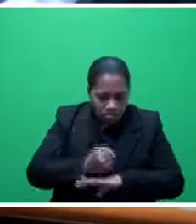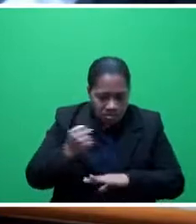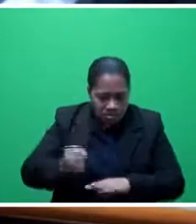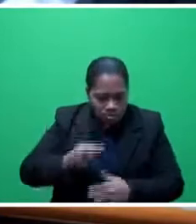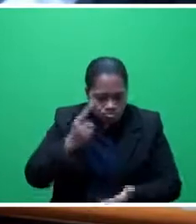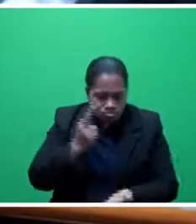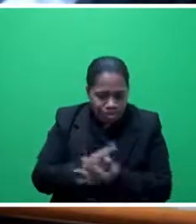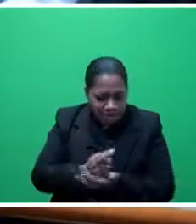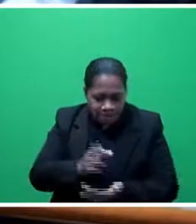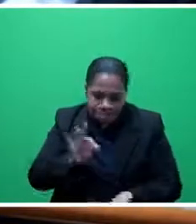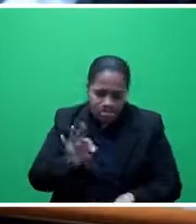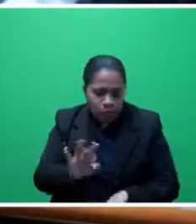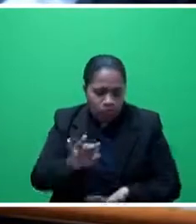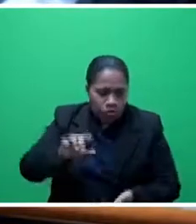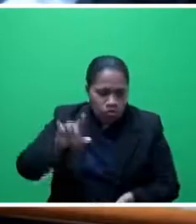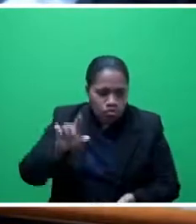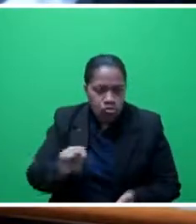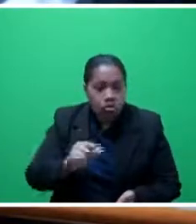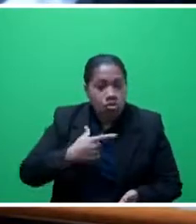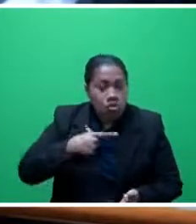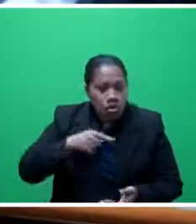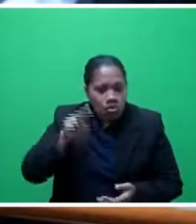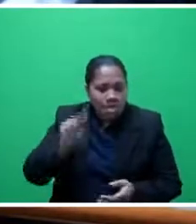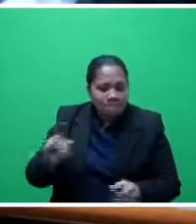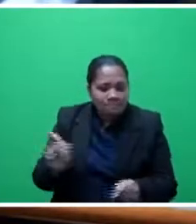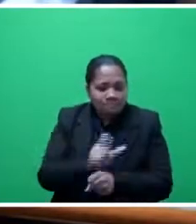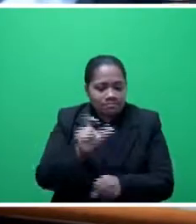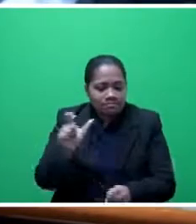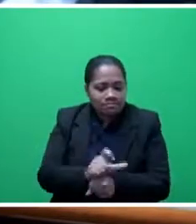stimulus, ensure that our businesses